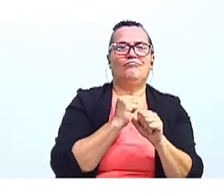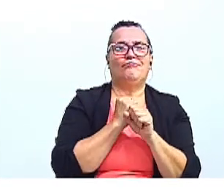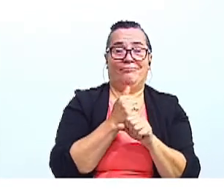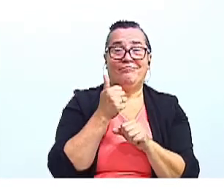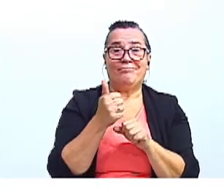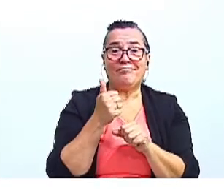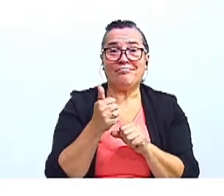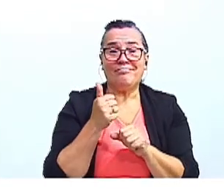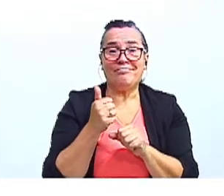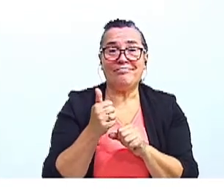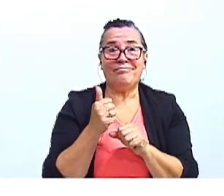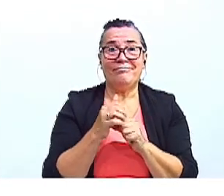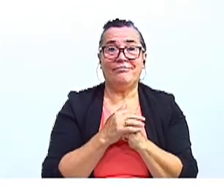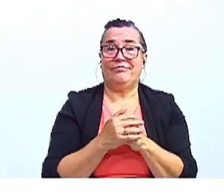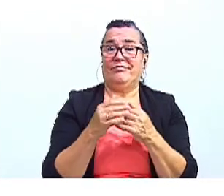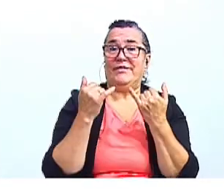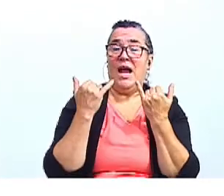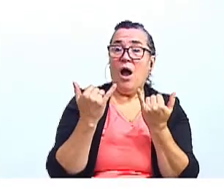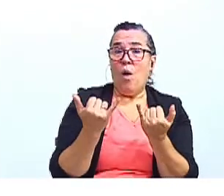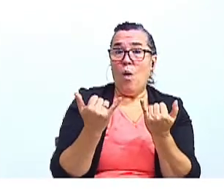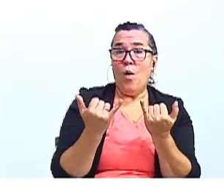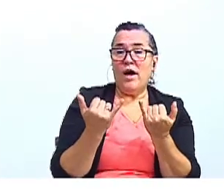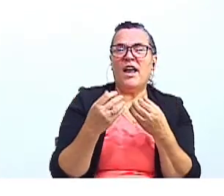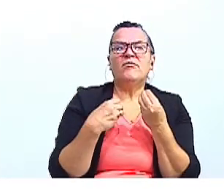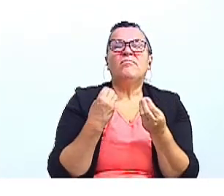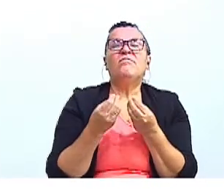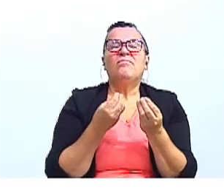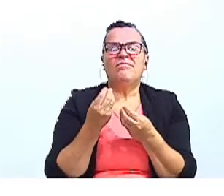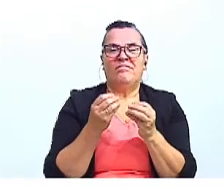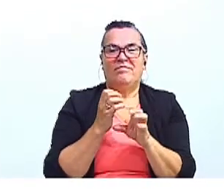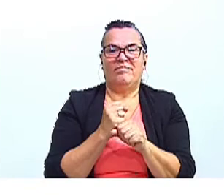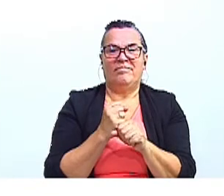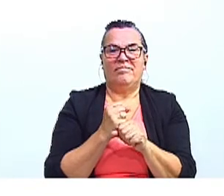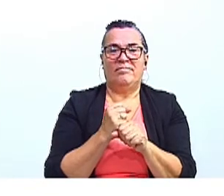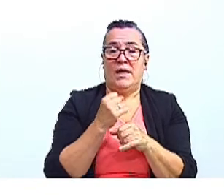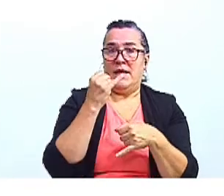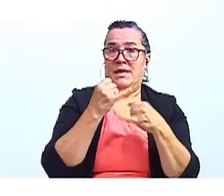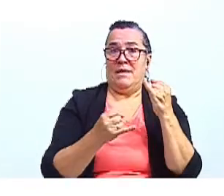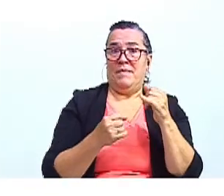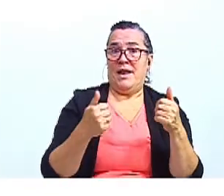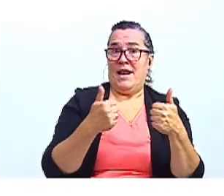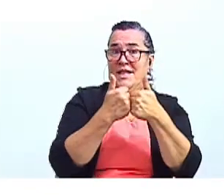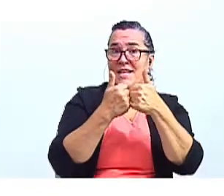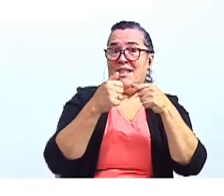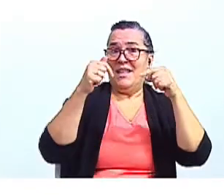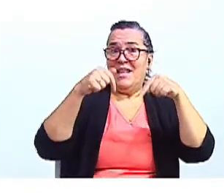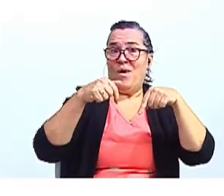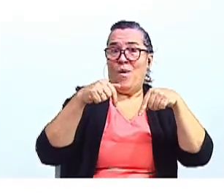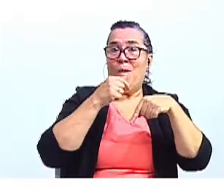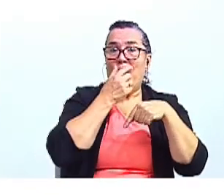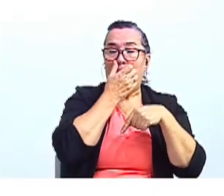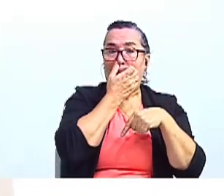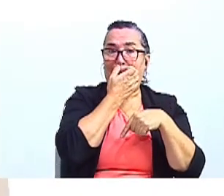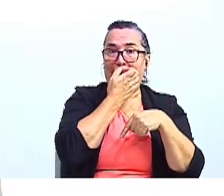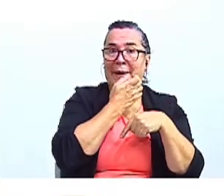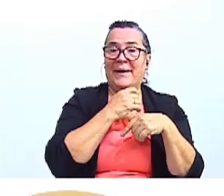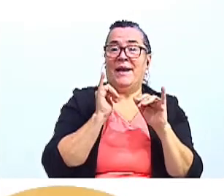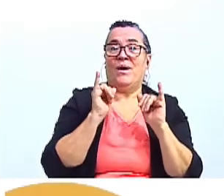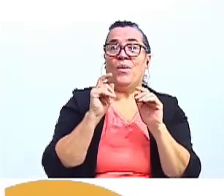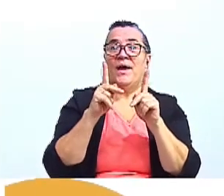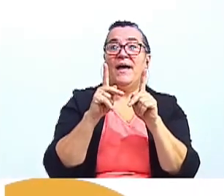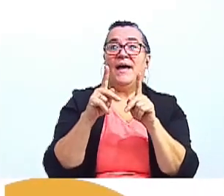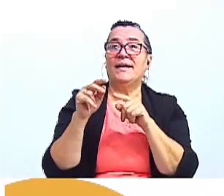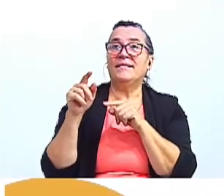guys. Now we're going to conclude the tasks for today's lesson.